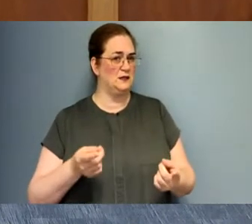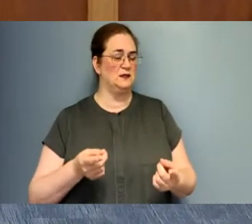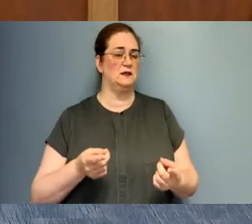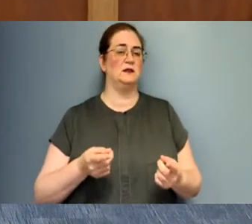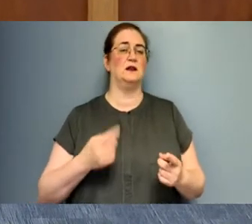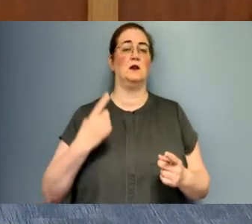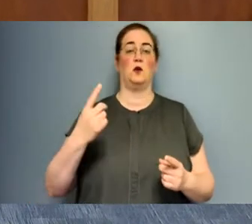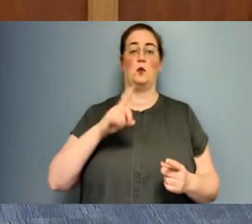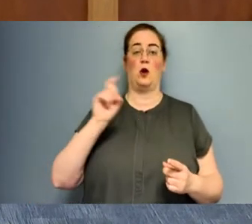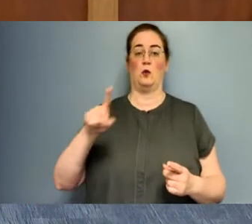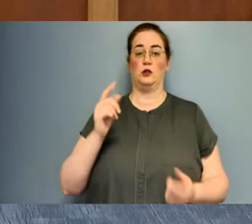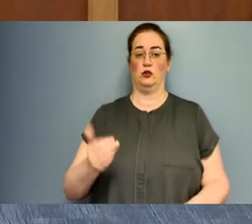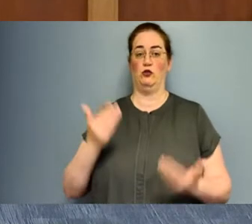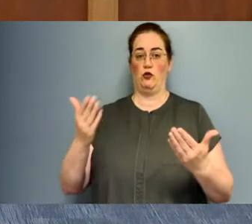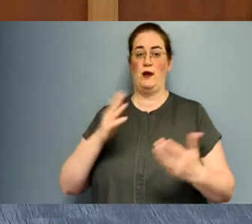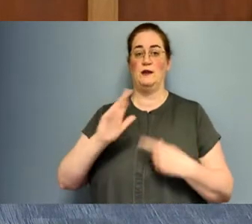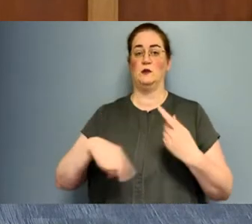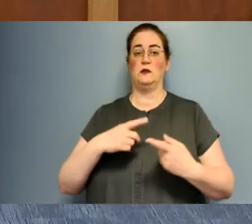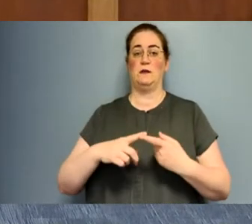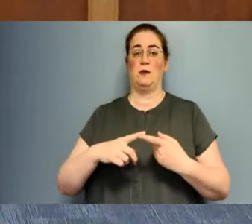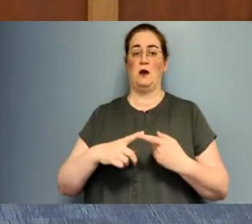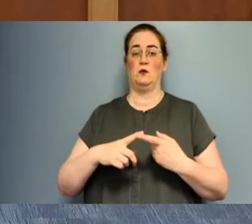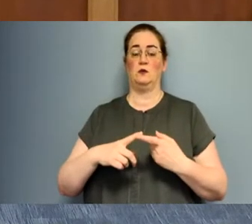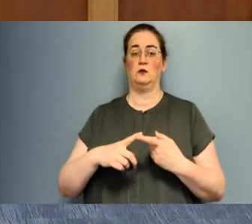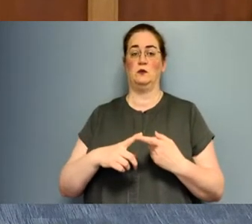one of the questions that was raised was about